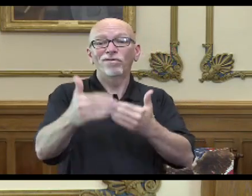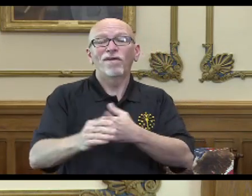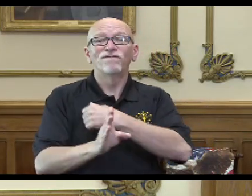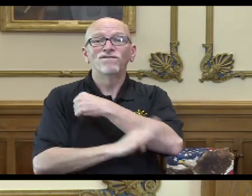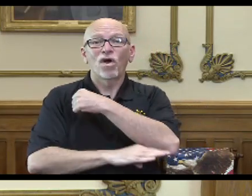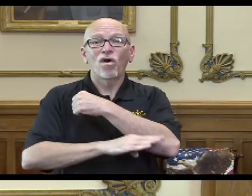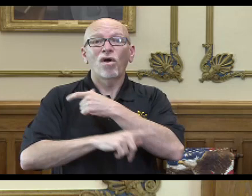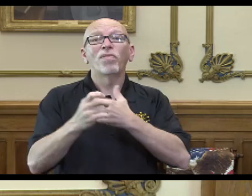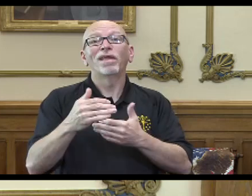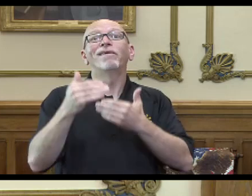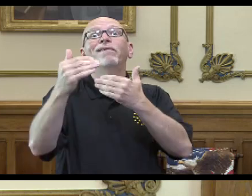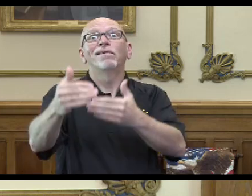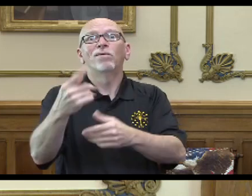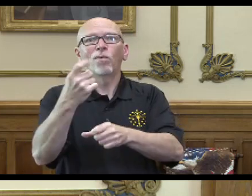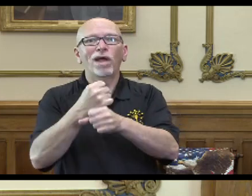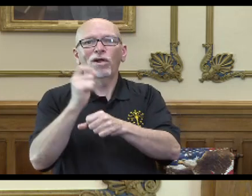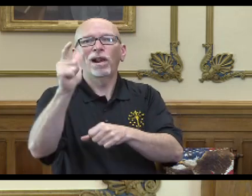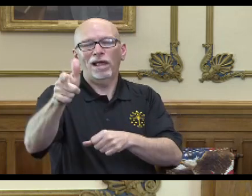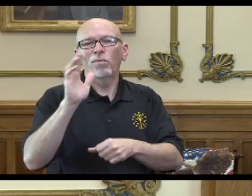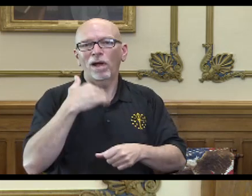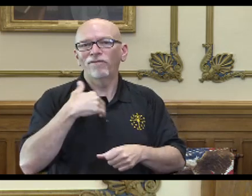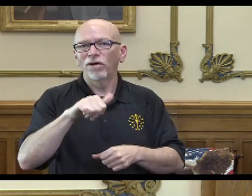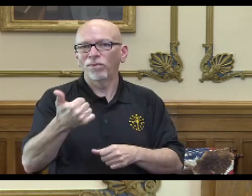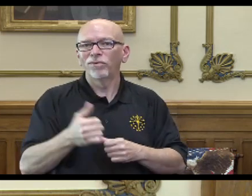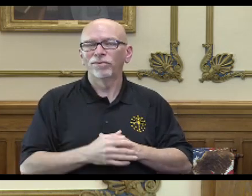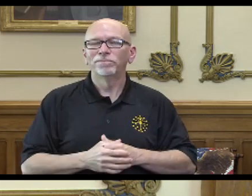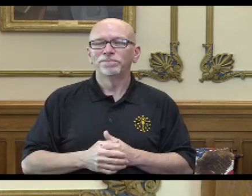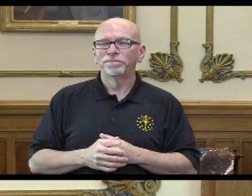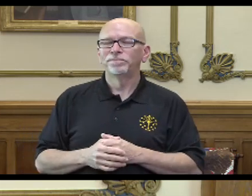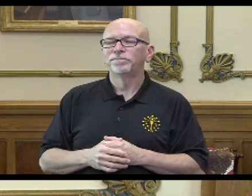year from our first testing. Perfect.